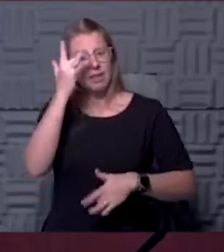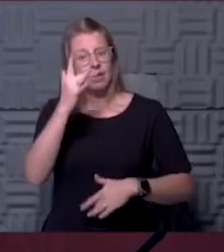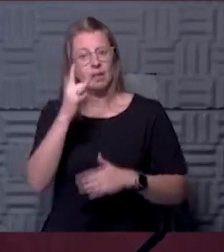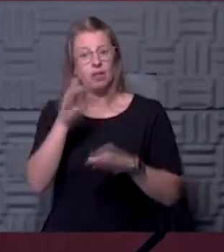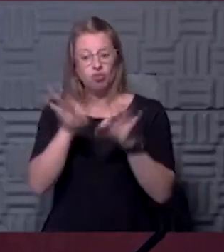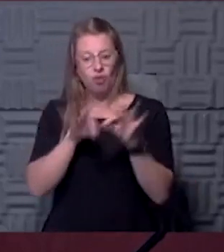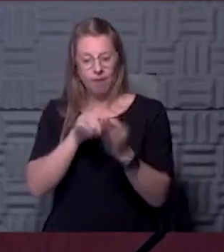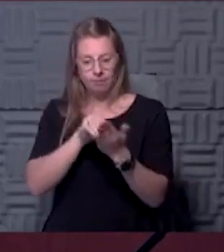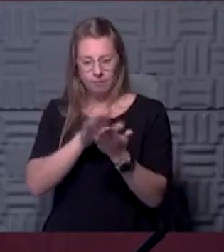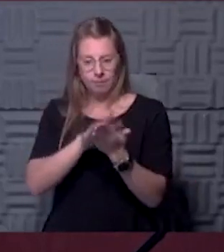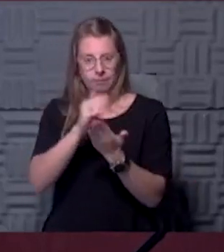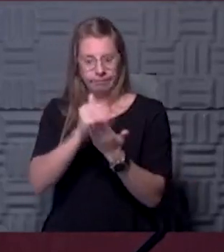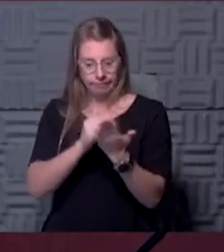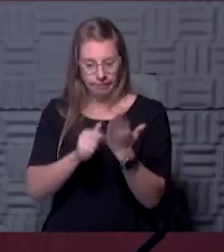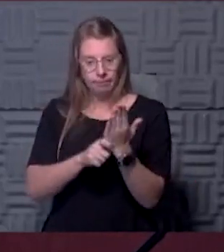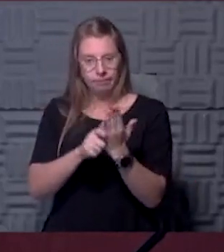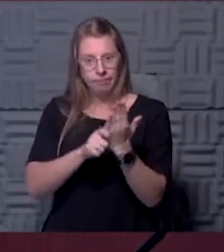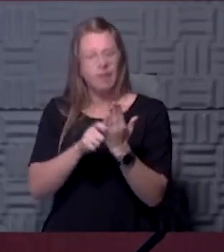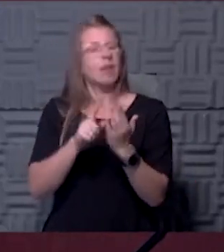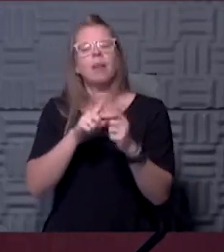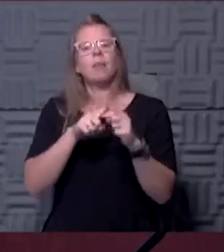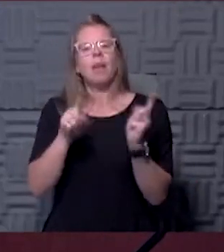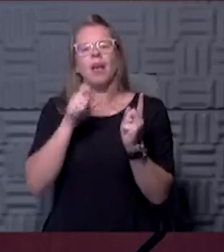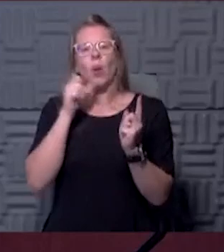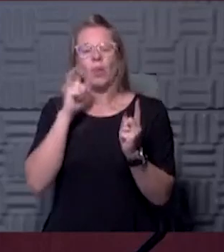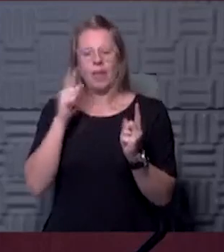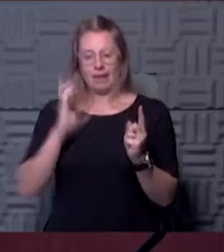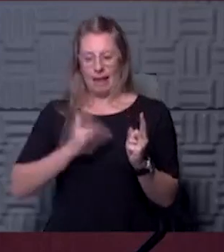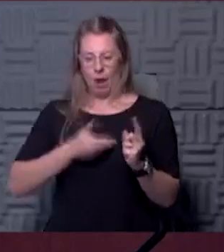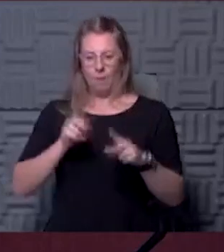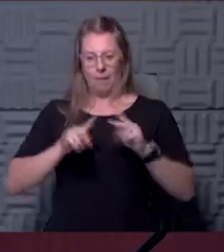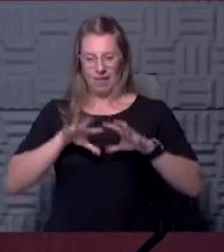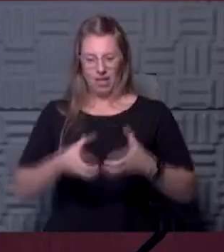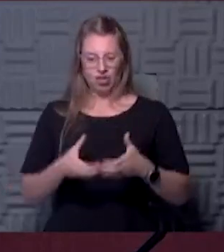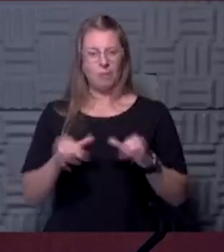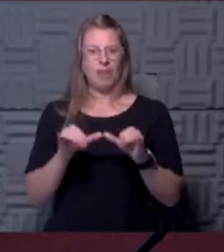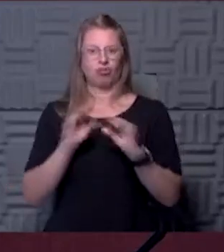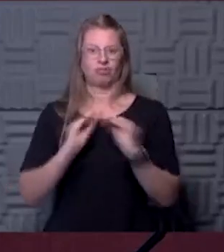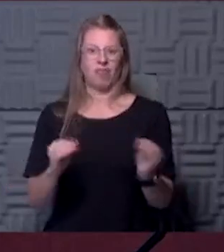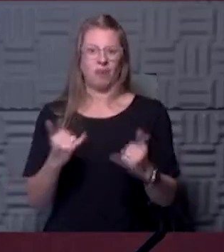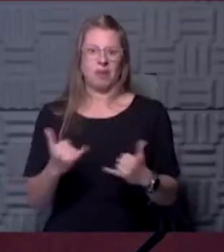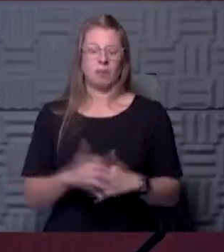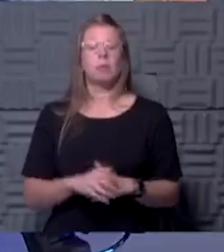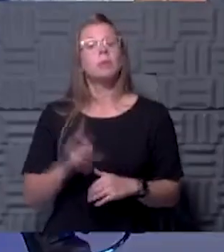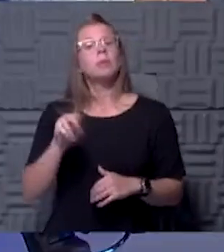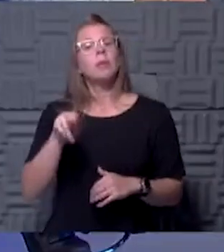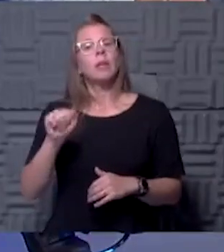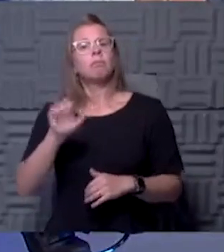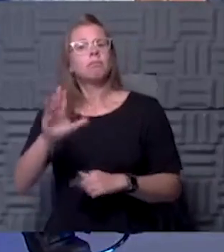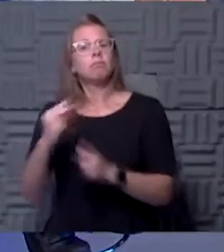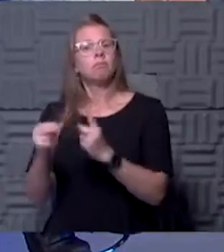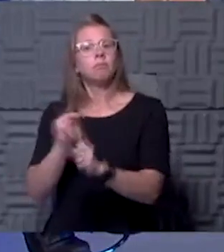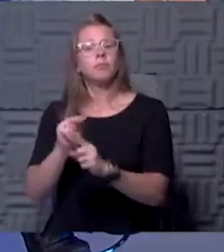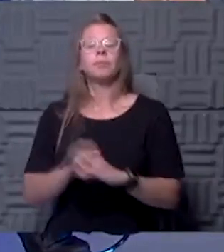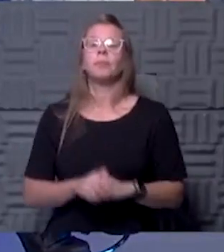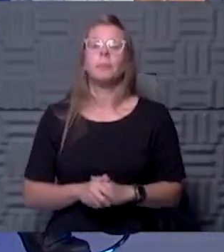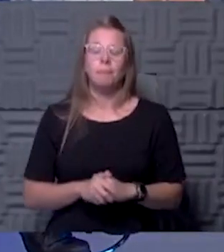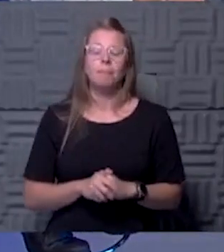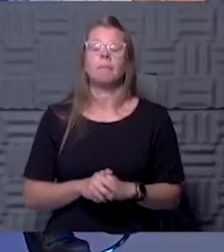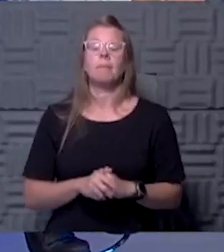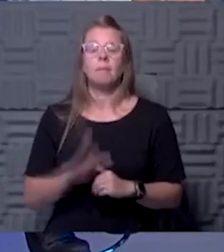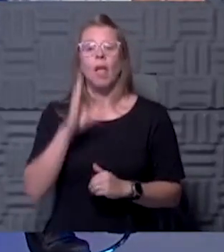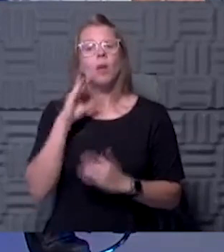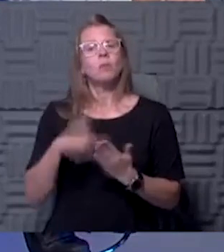literature. But as far as our own population, I don't think we have any great measurement at this point. Dana, from your standpoint? No, I know